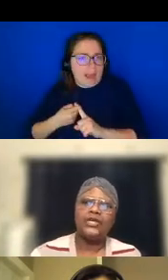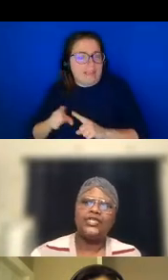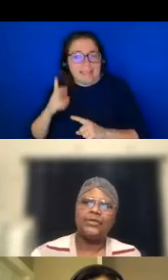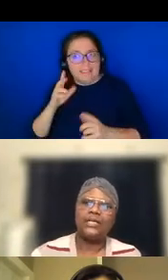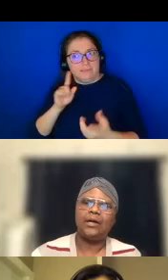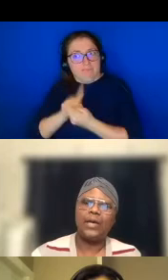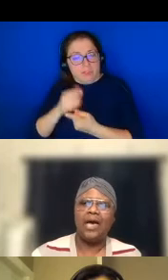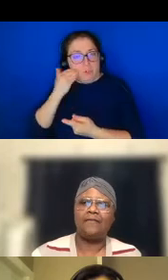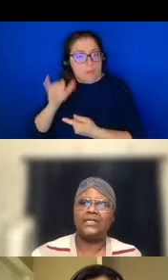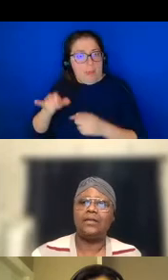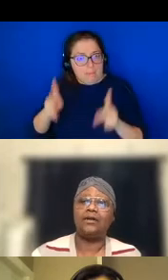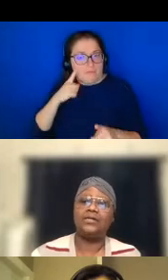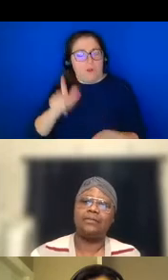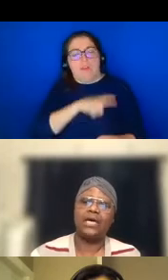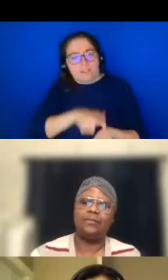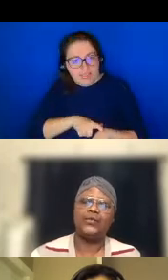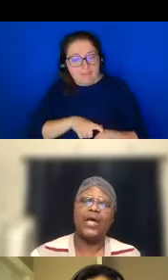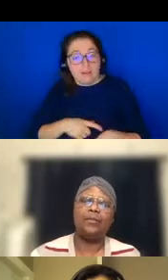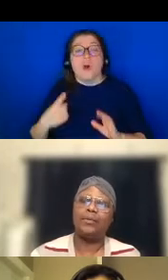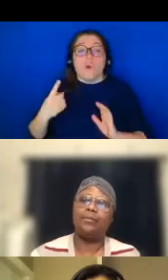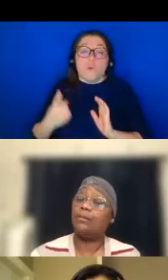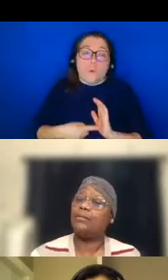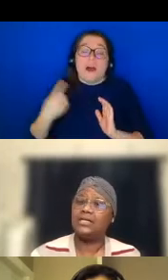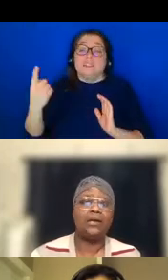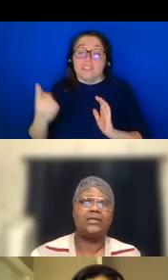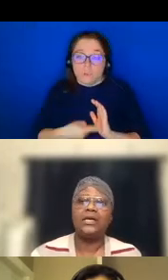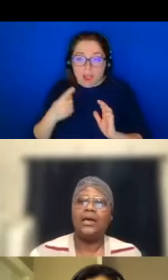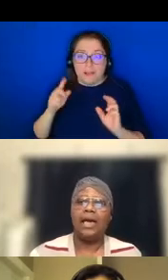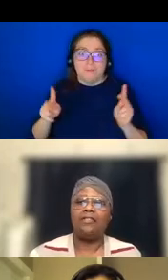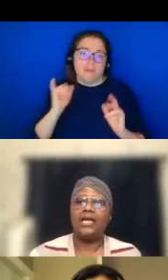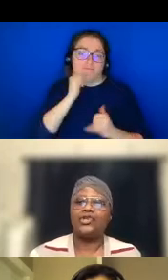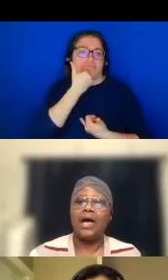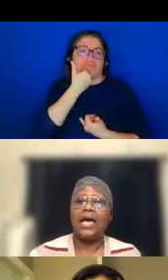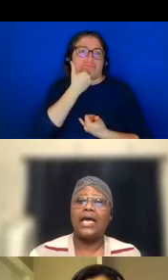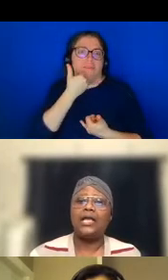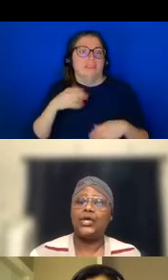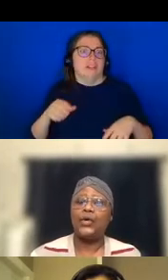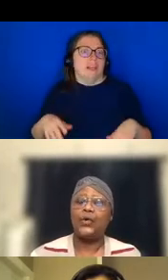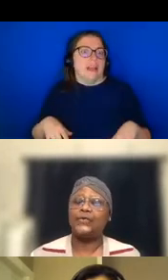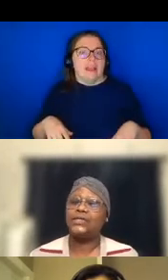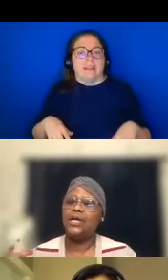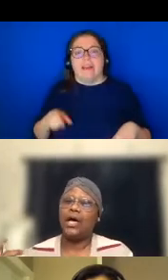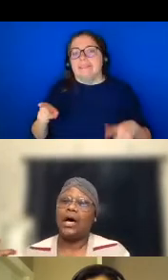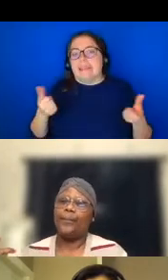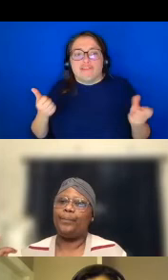the issues that we have is that there's sometimes when people make mistakes and they try and